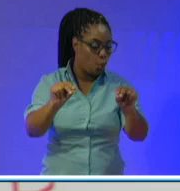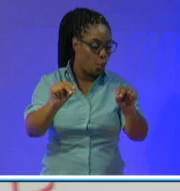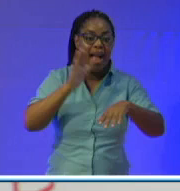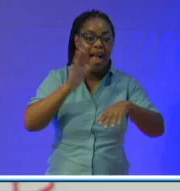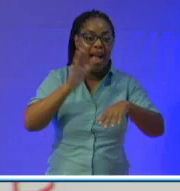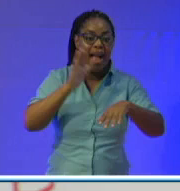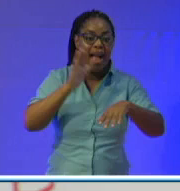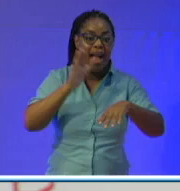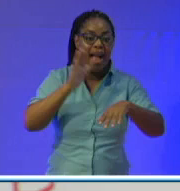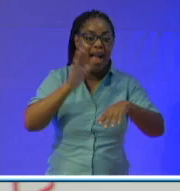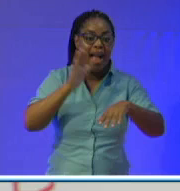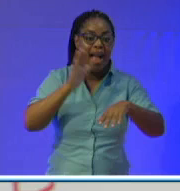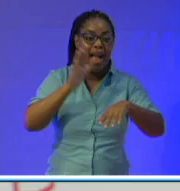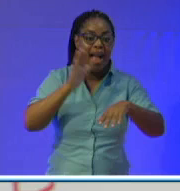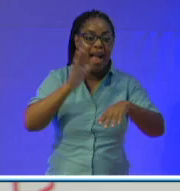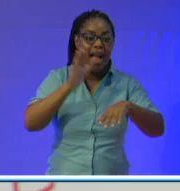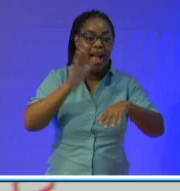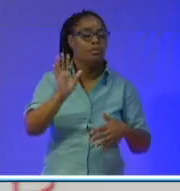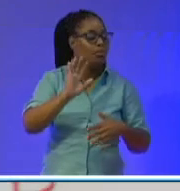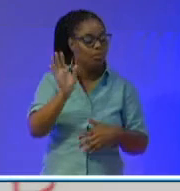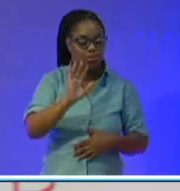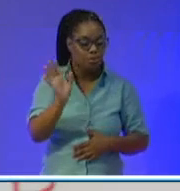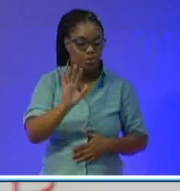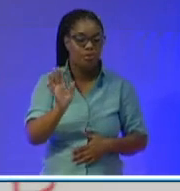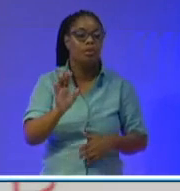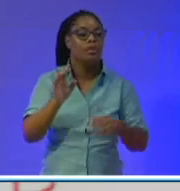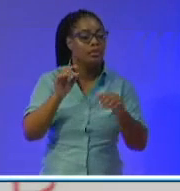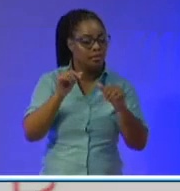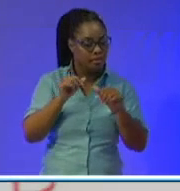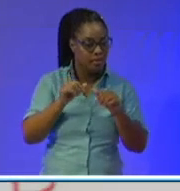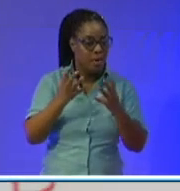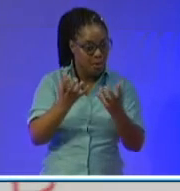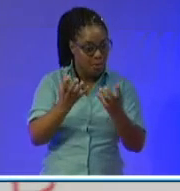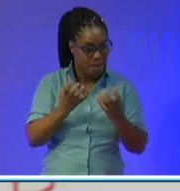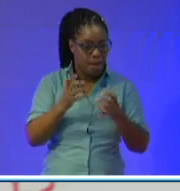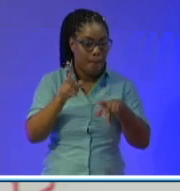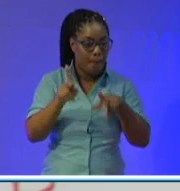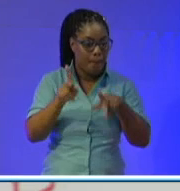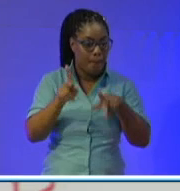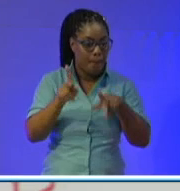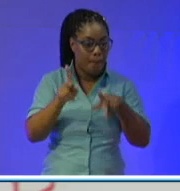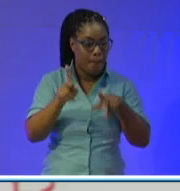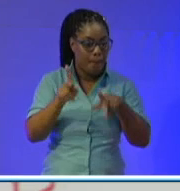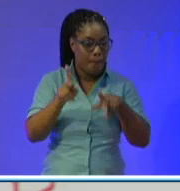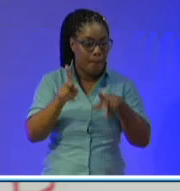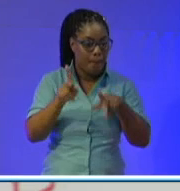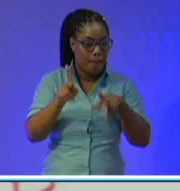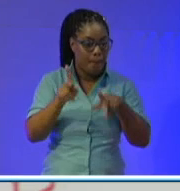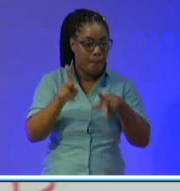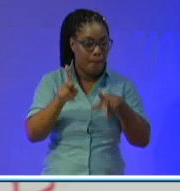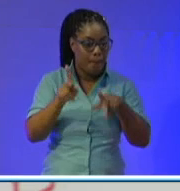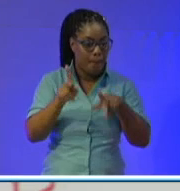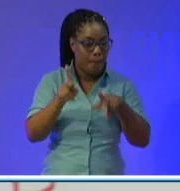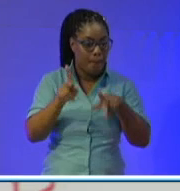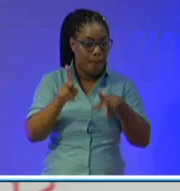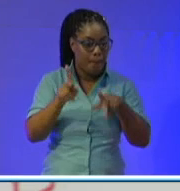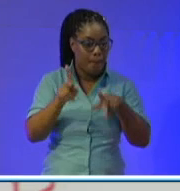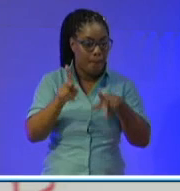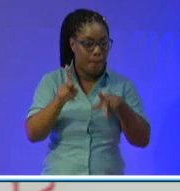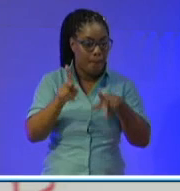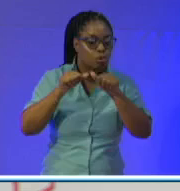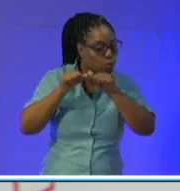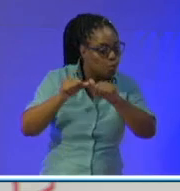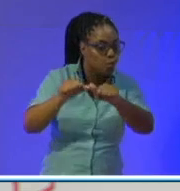the basic rules of reduction and transmission, and those rules in reverse